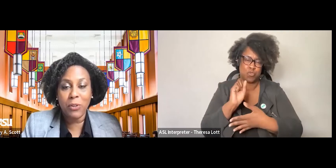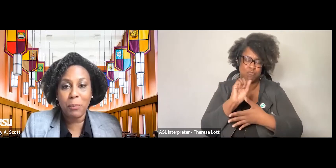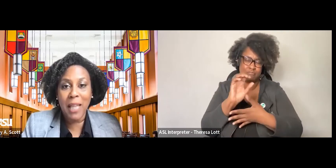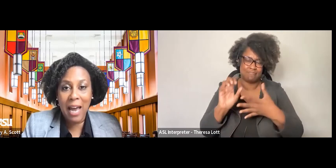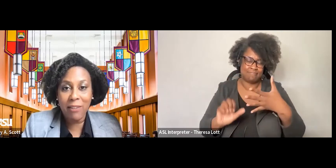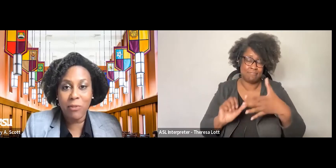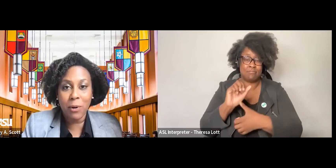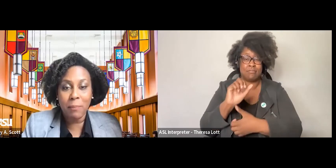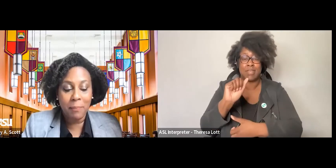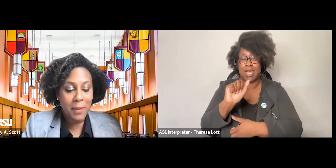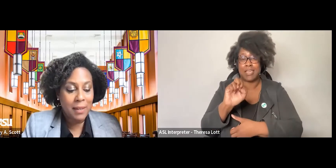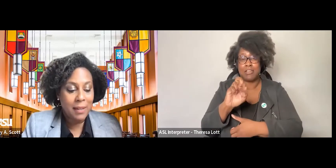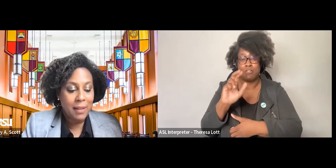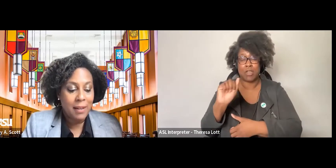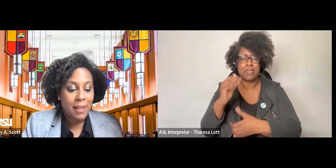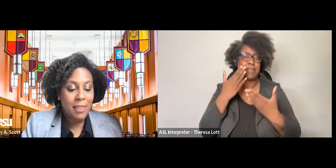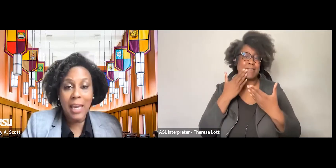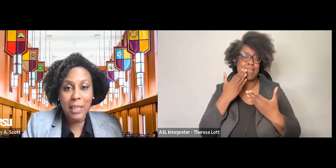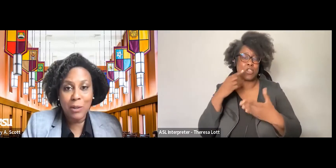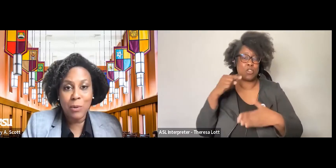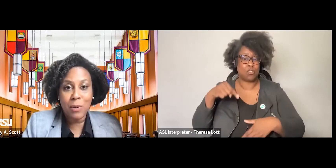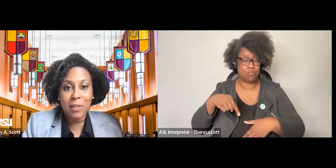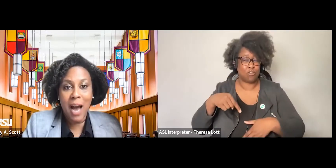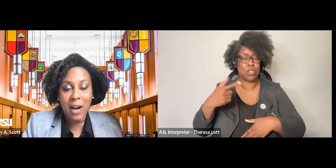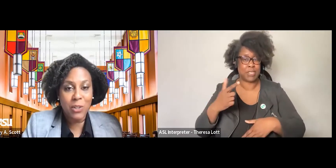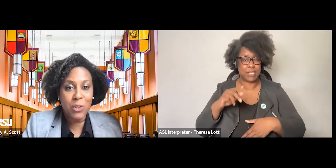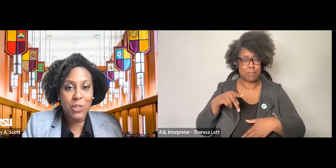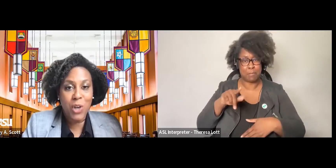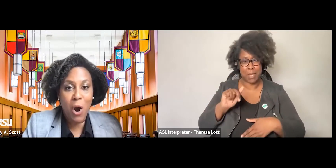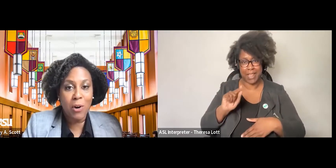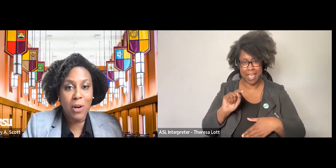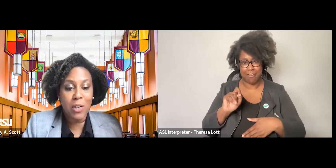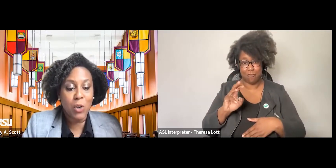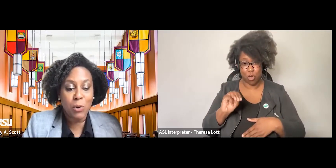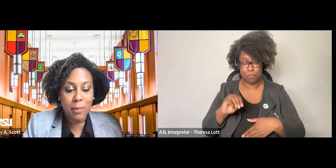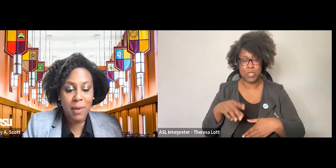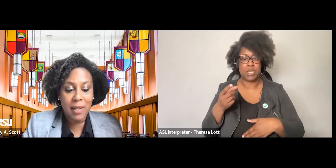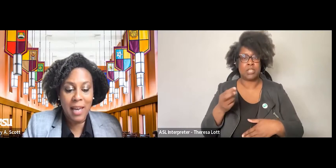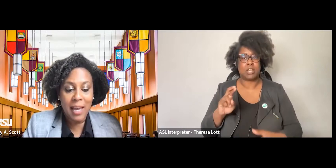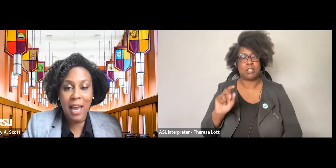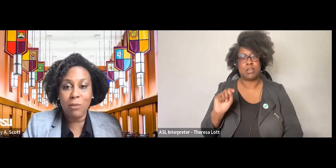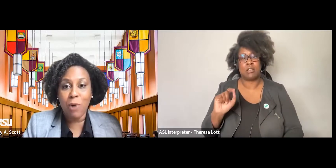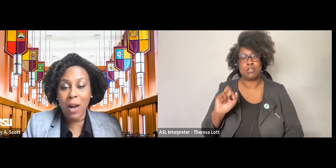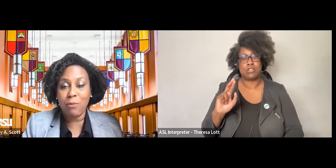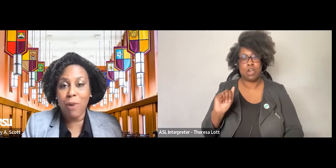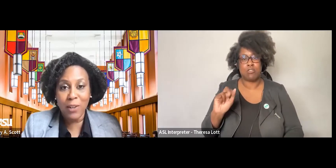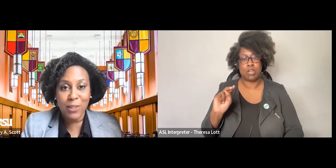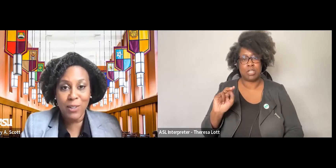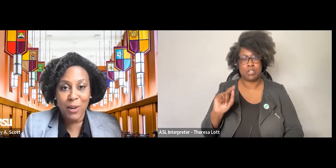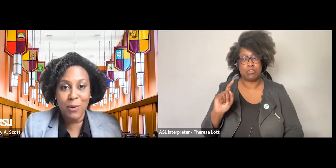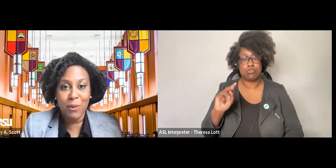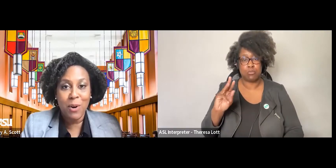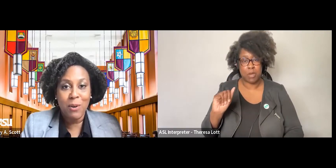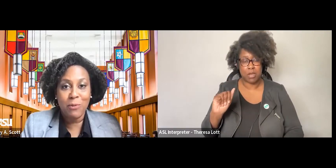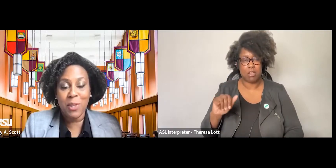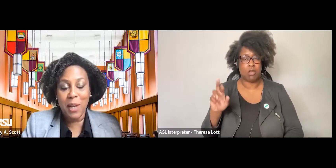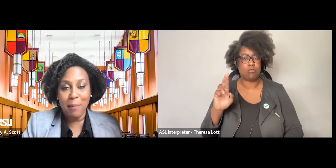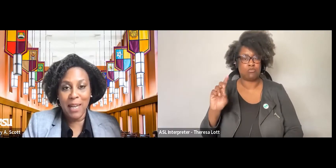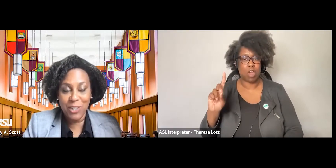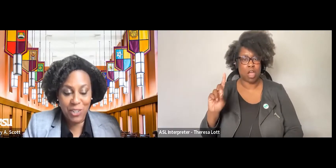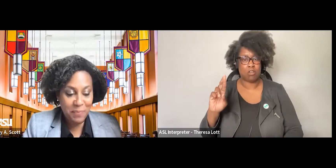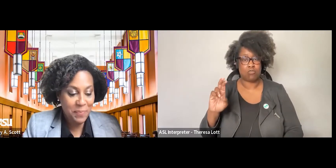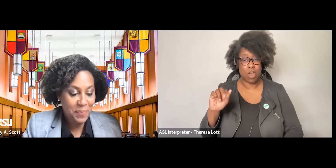for this platform. Thank you, Doctors Tara Nkrumah and Rod Roscoe, for